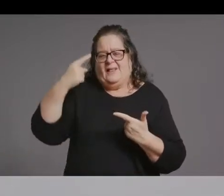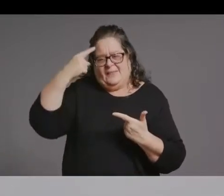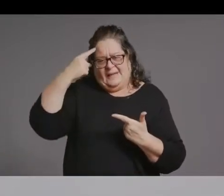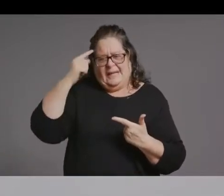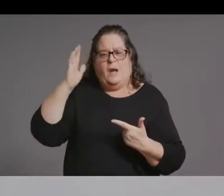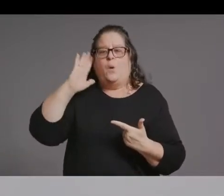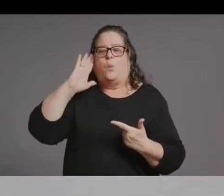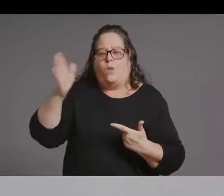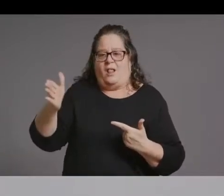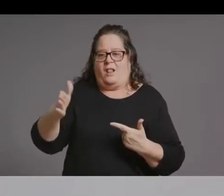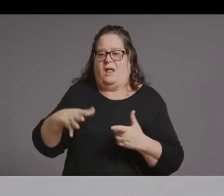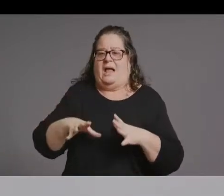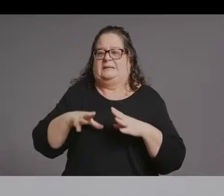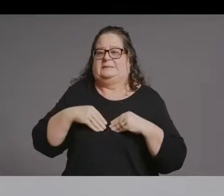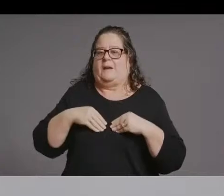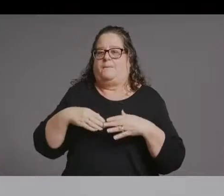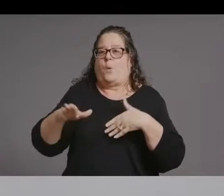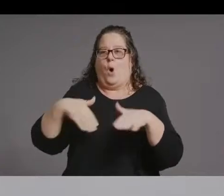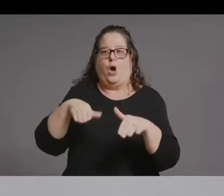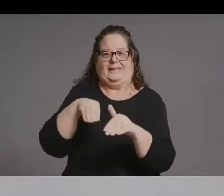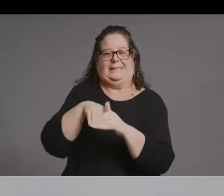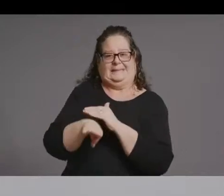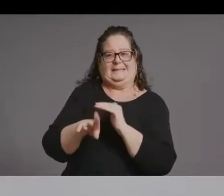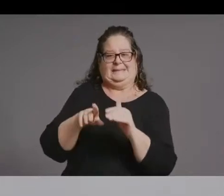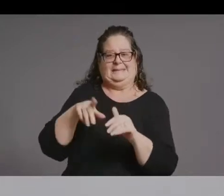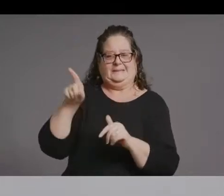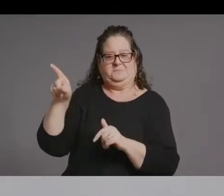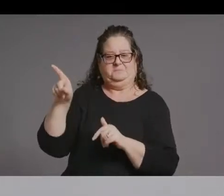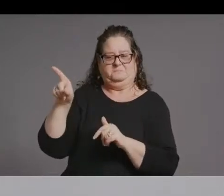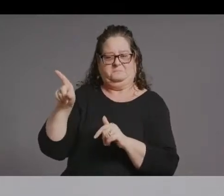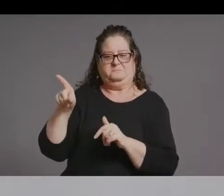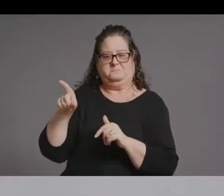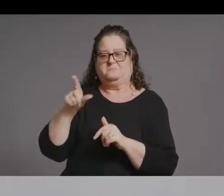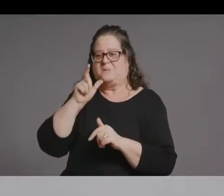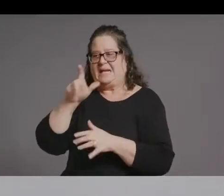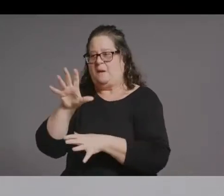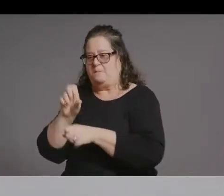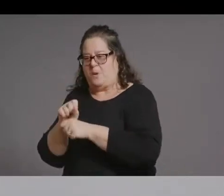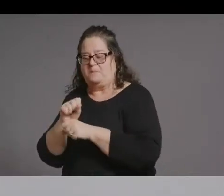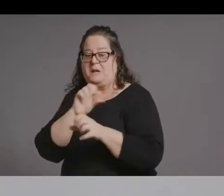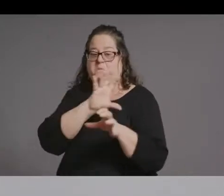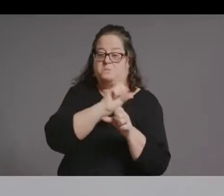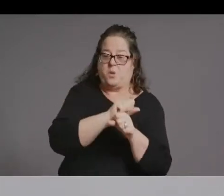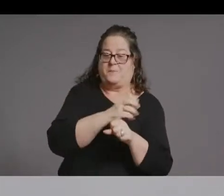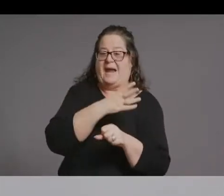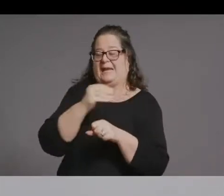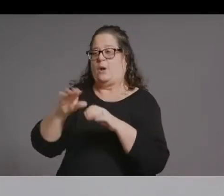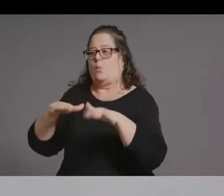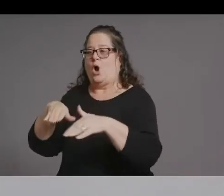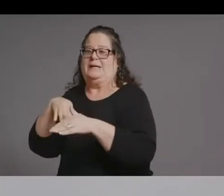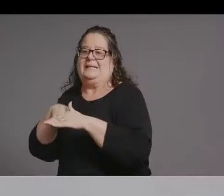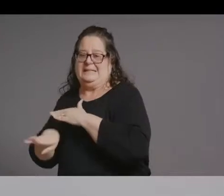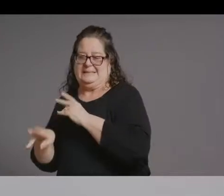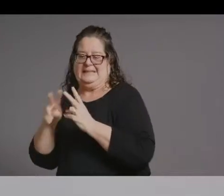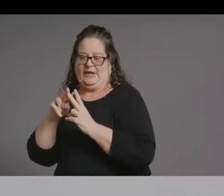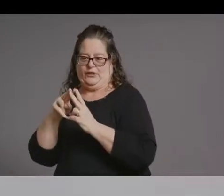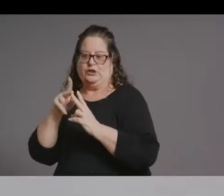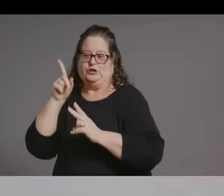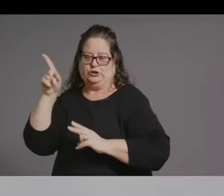in addition to in addition to people who have pre-scheduled appointments, because they are doing pretty well with their vaccination rates.